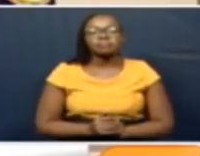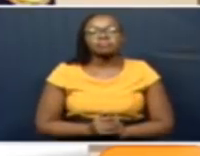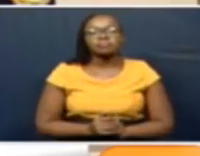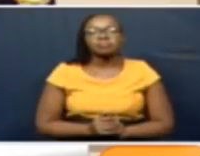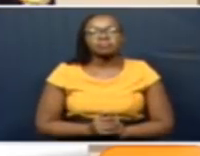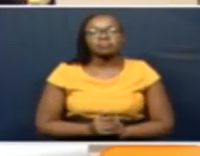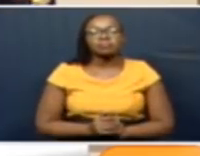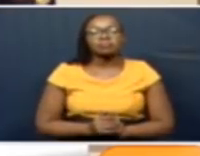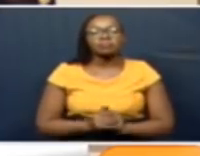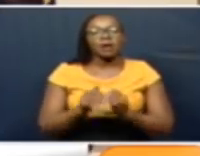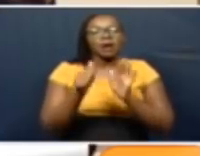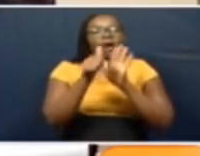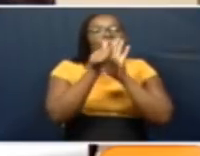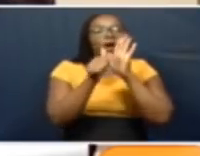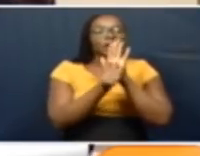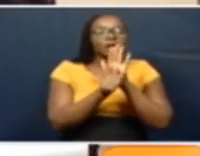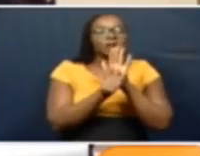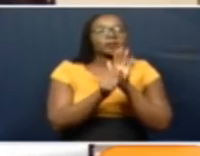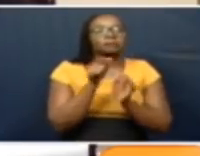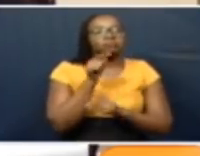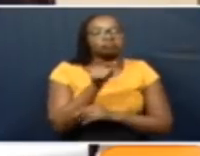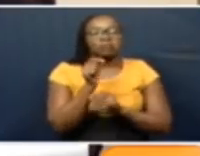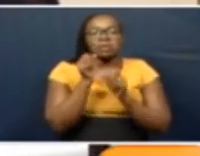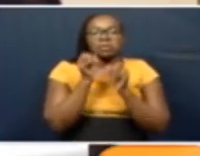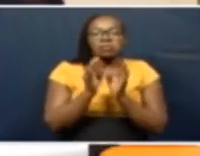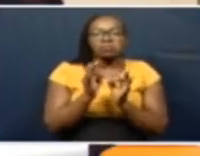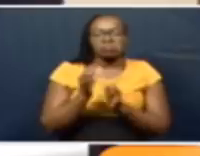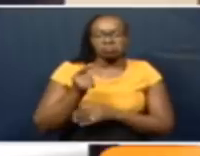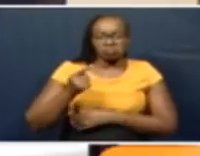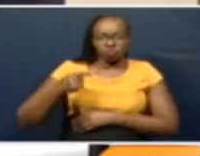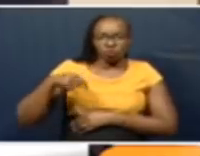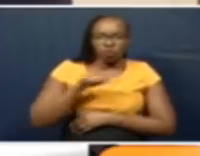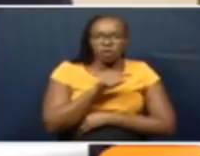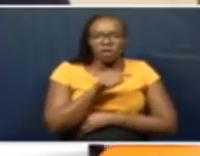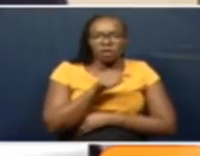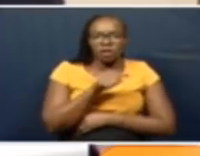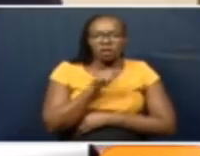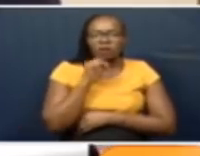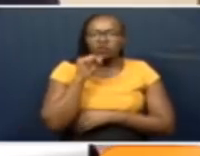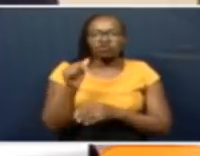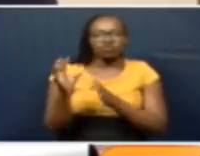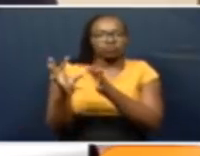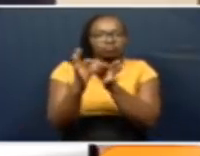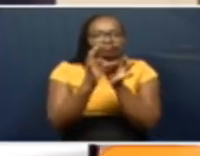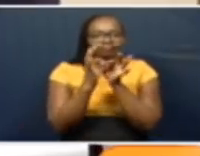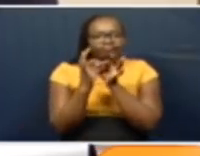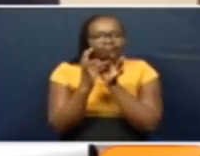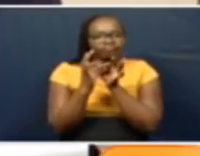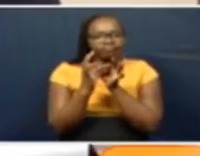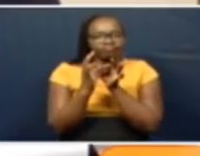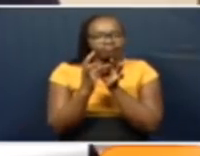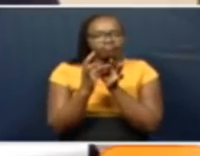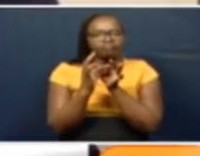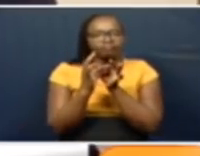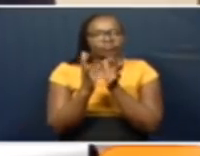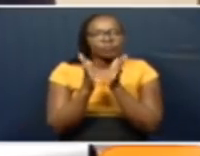an agenda, if we do not come together in